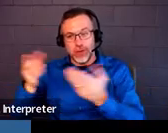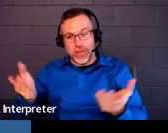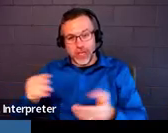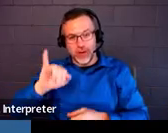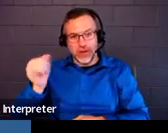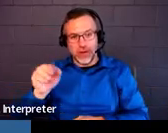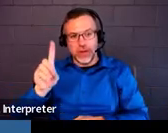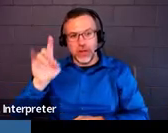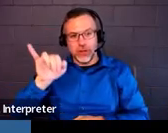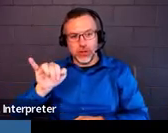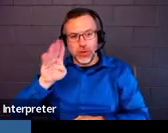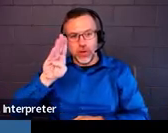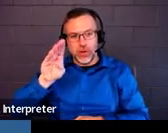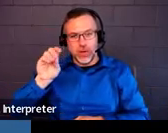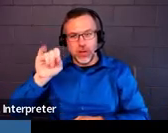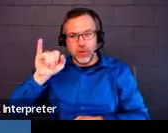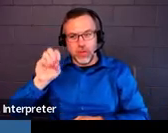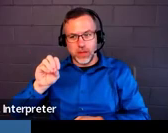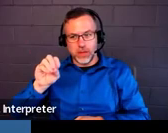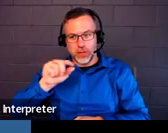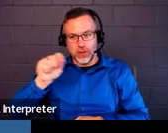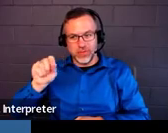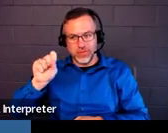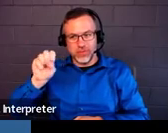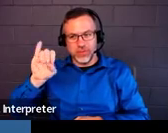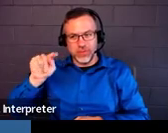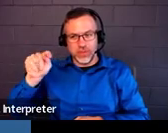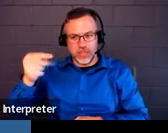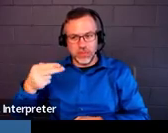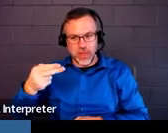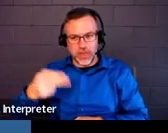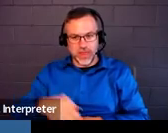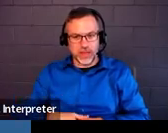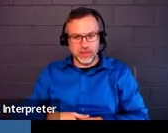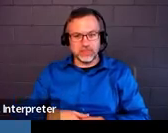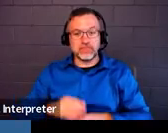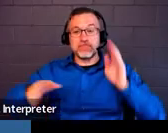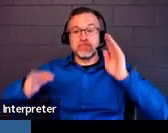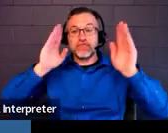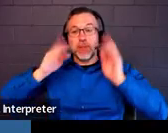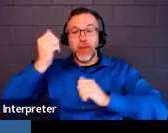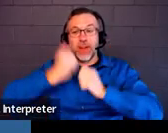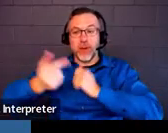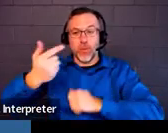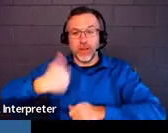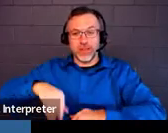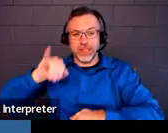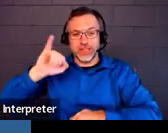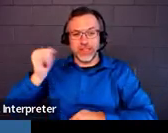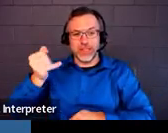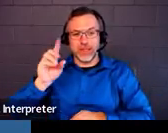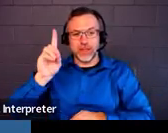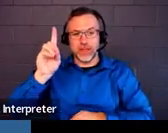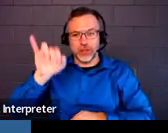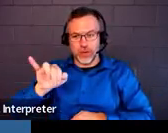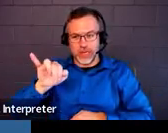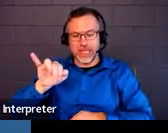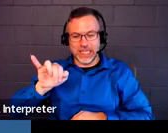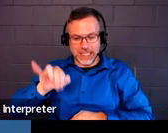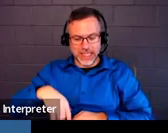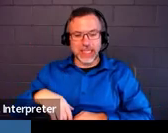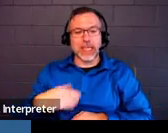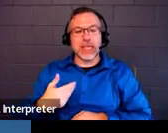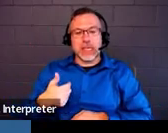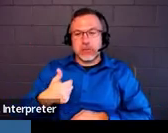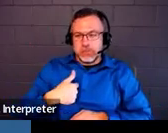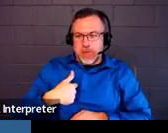you come along on and say hello, Jody? Sure. Hi, everyone. For those of you I haven't connected with before, I'm Jody. I